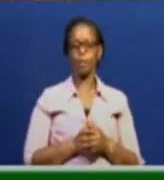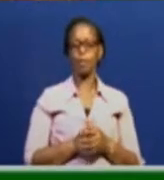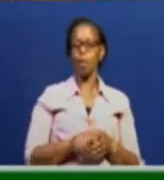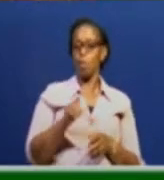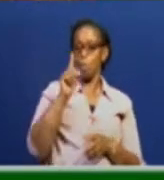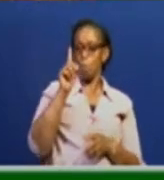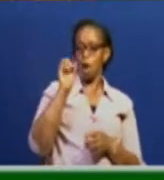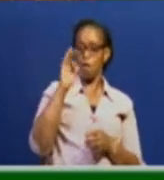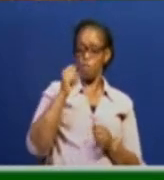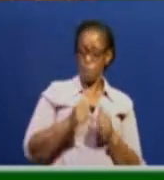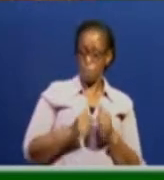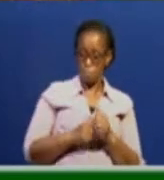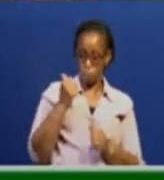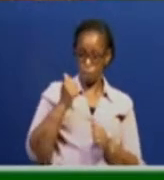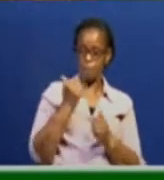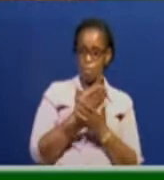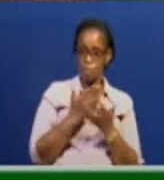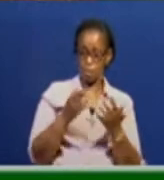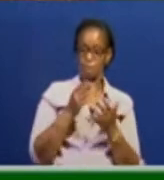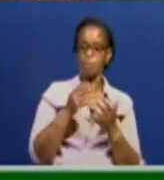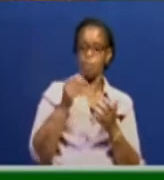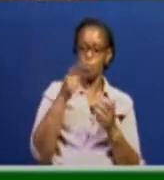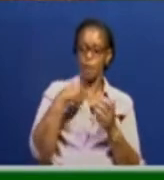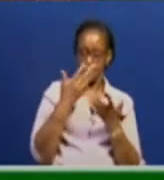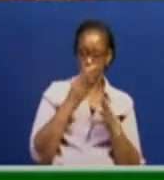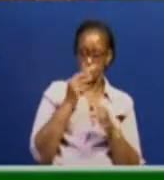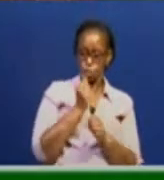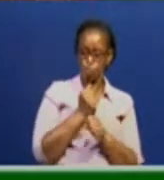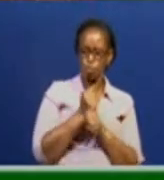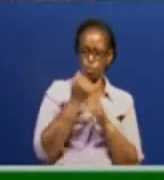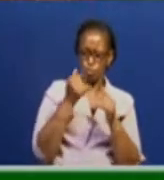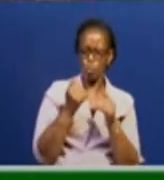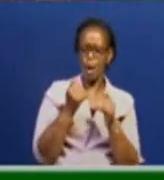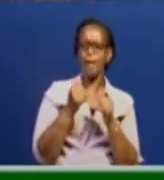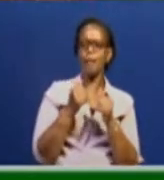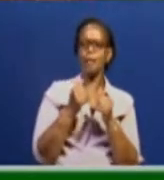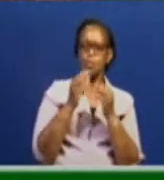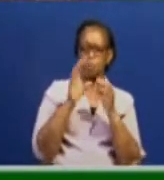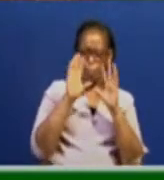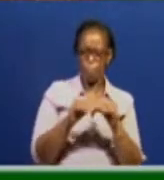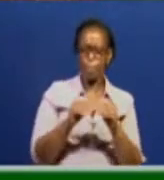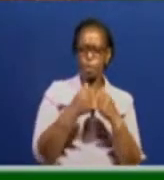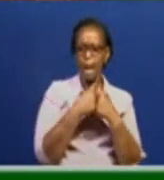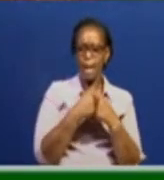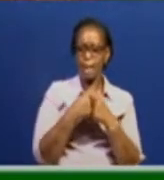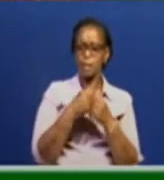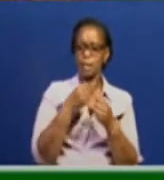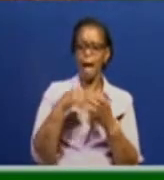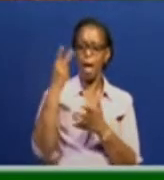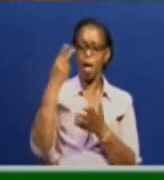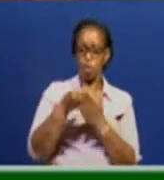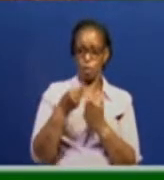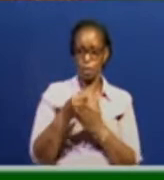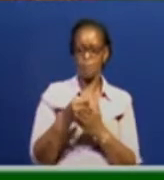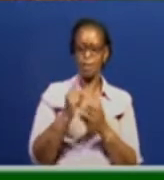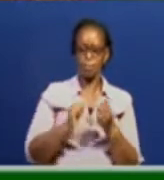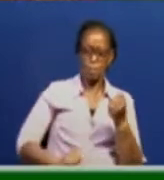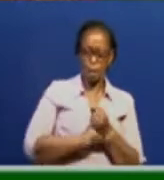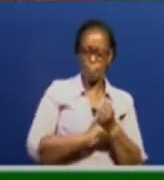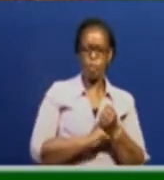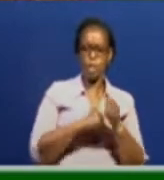the most salient interventions in addressing the high cost of living is the strategy to support agricultural production